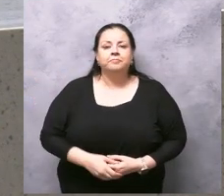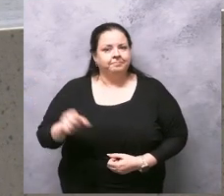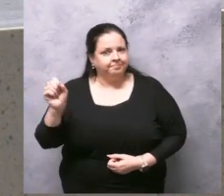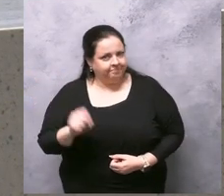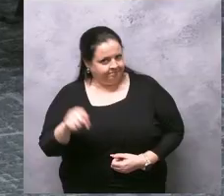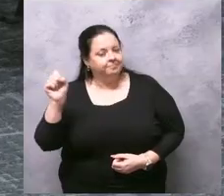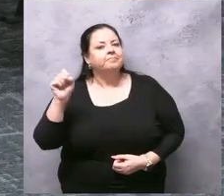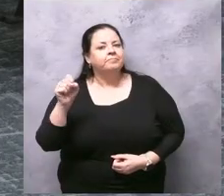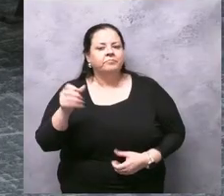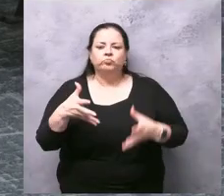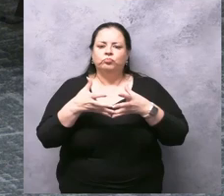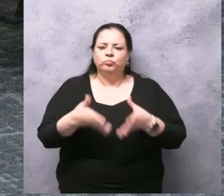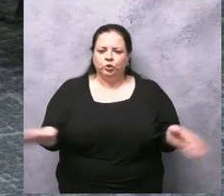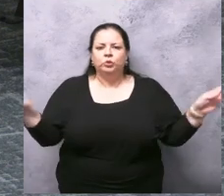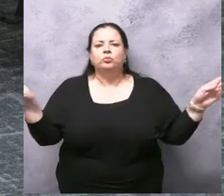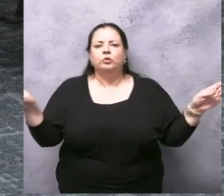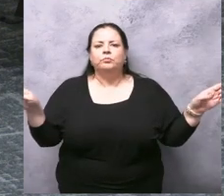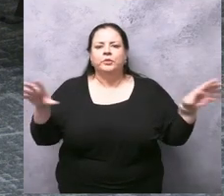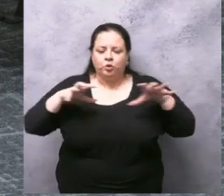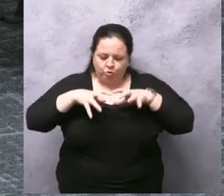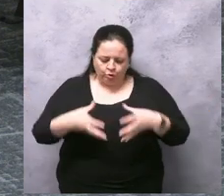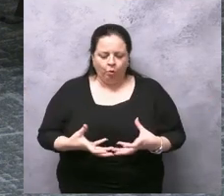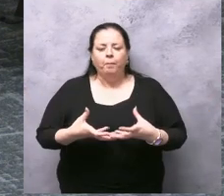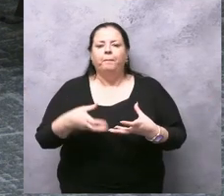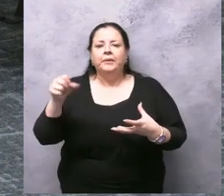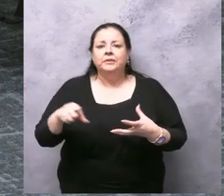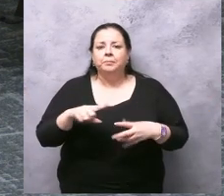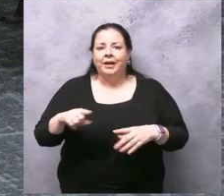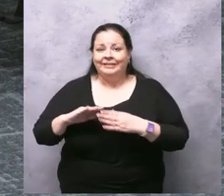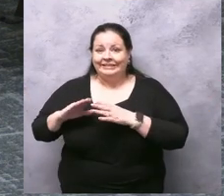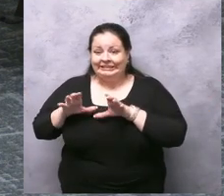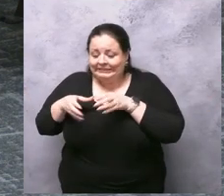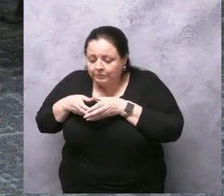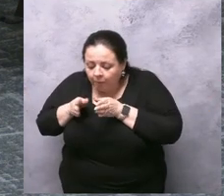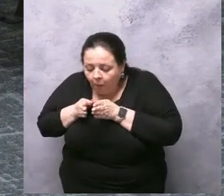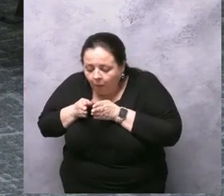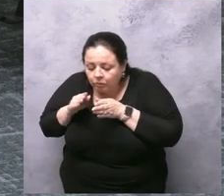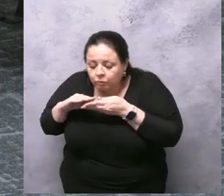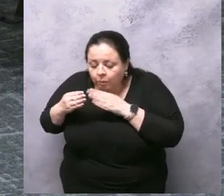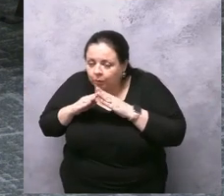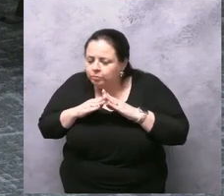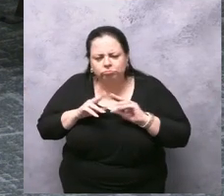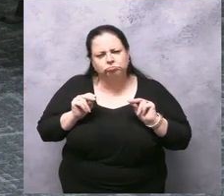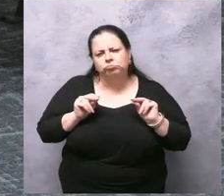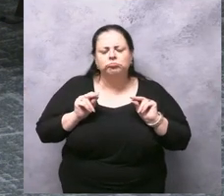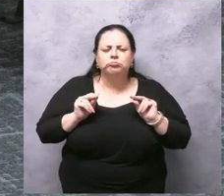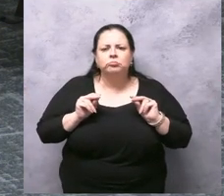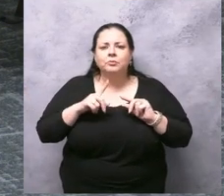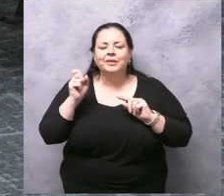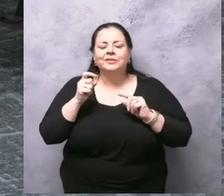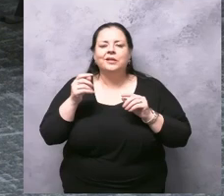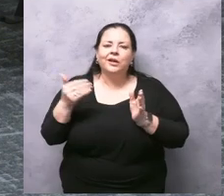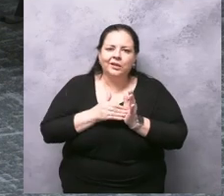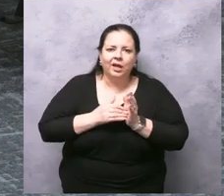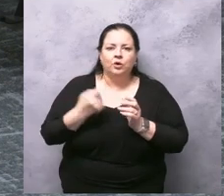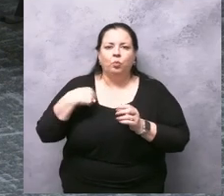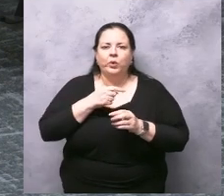Yes, on a global scale, on a specific neighborhood scale, not particularly, because again, we're looking